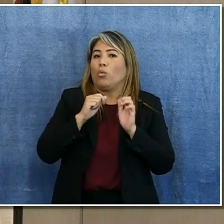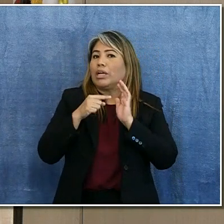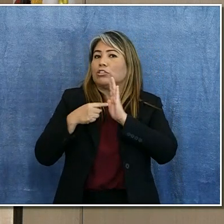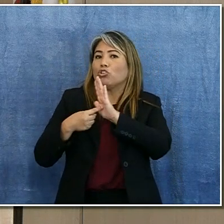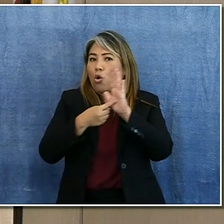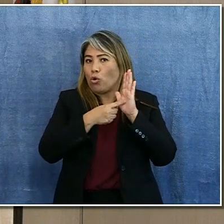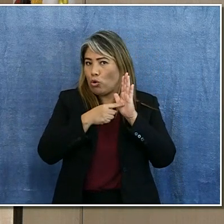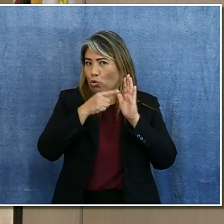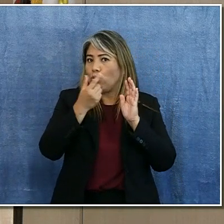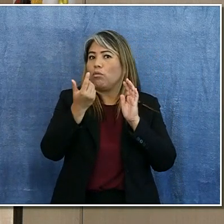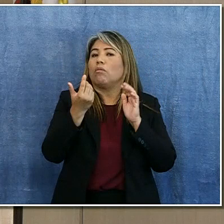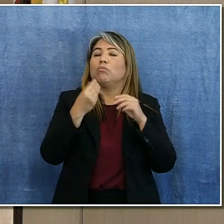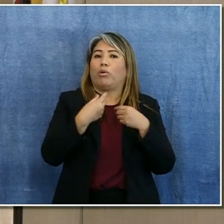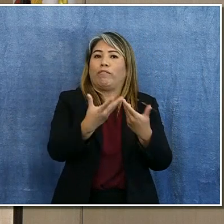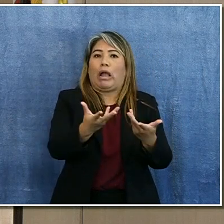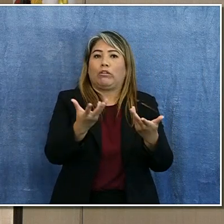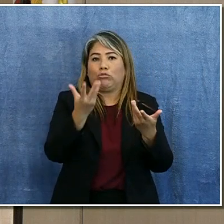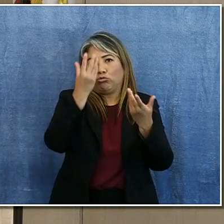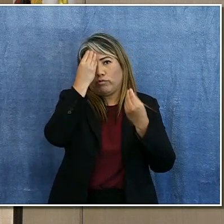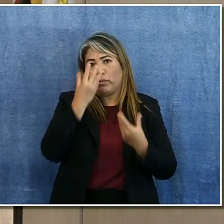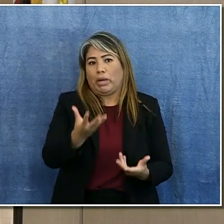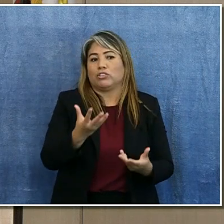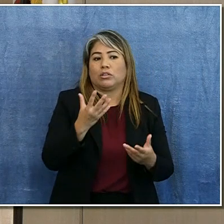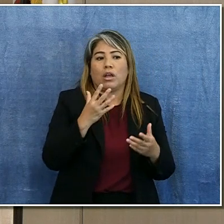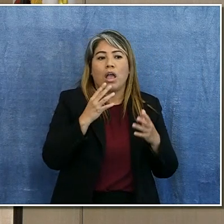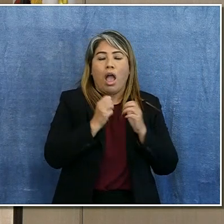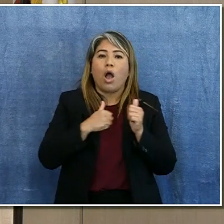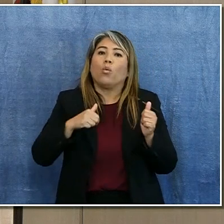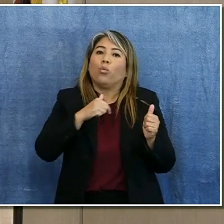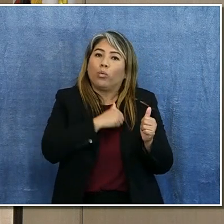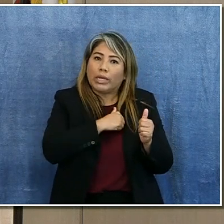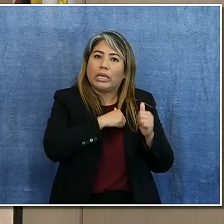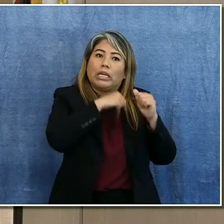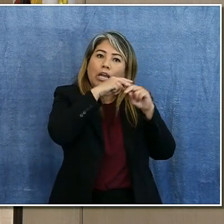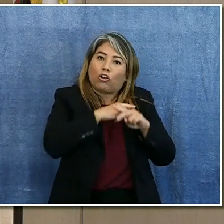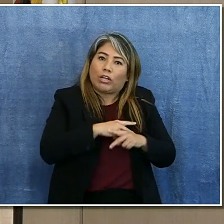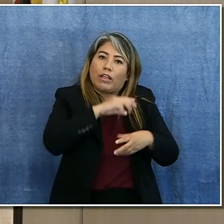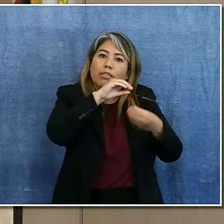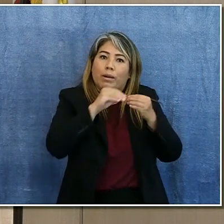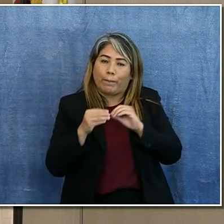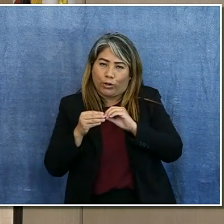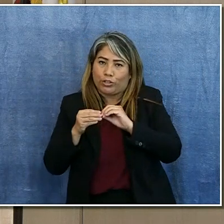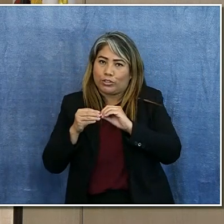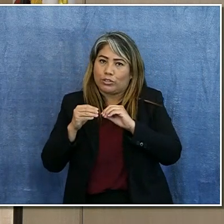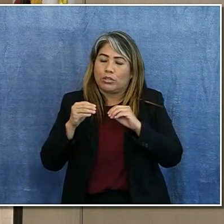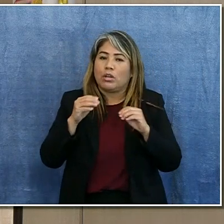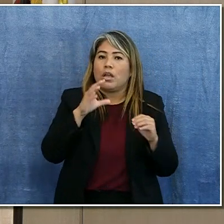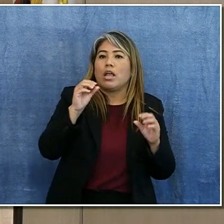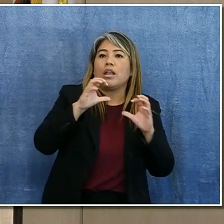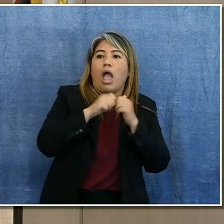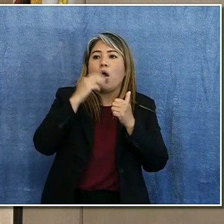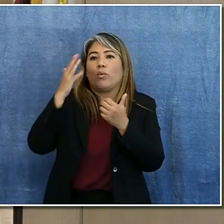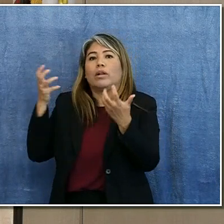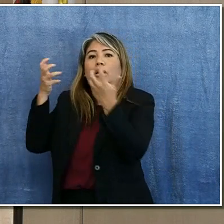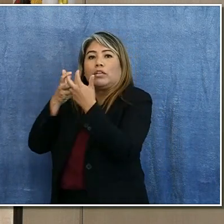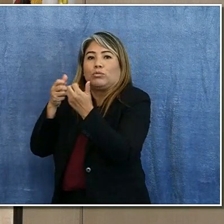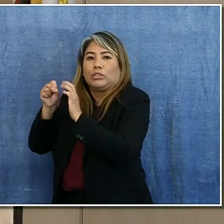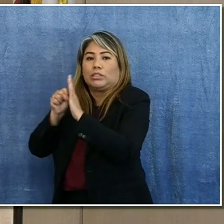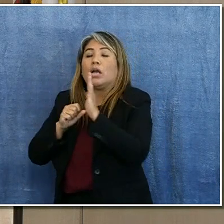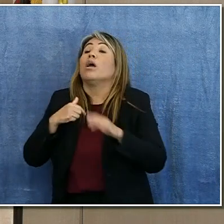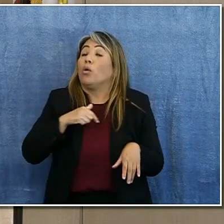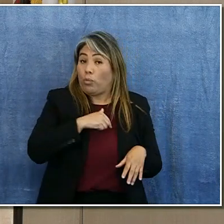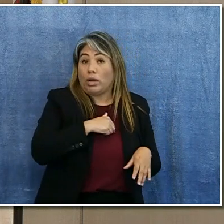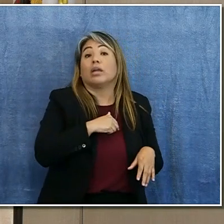you and provide information as to how we've calculated the numbers and how it aligns with the state. We